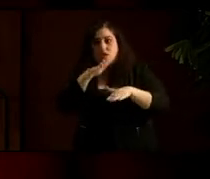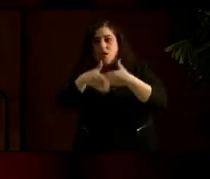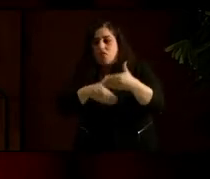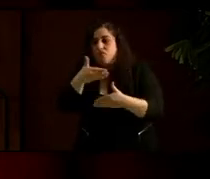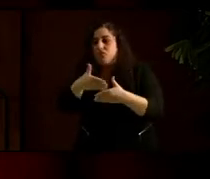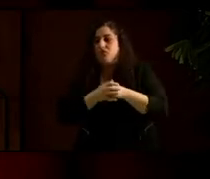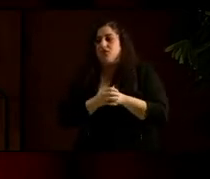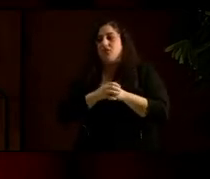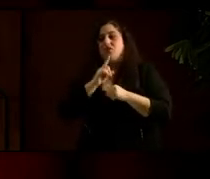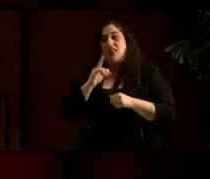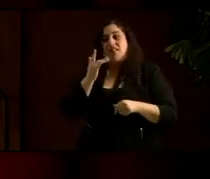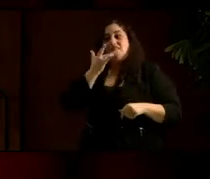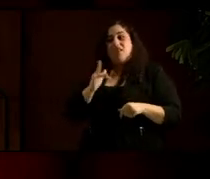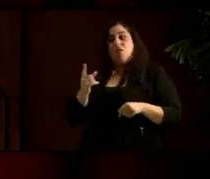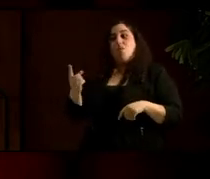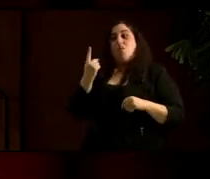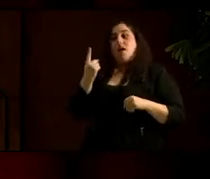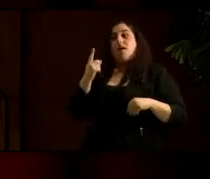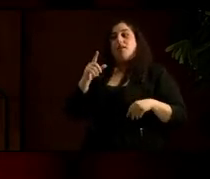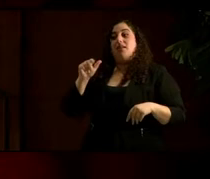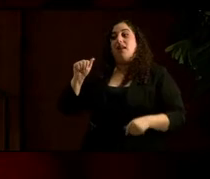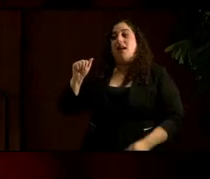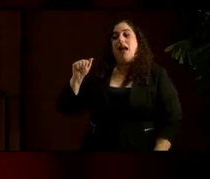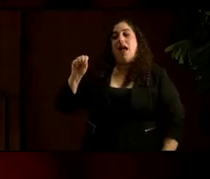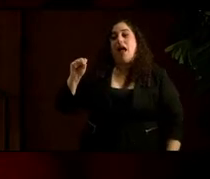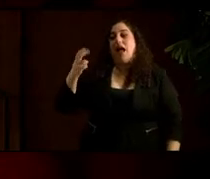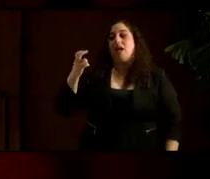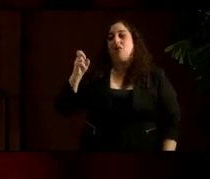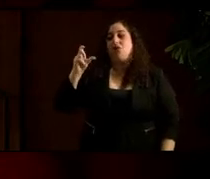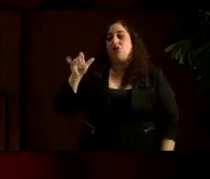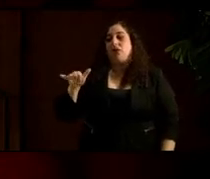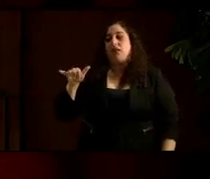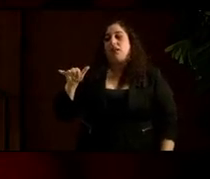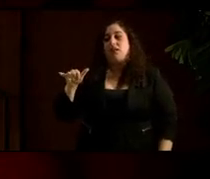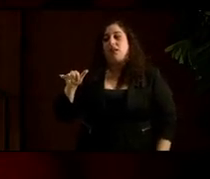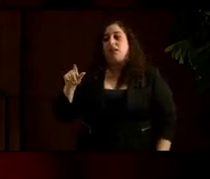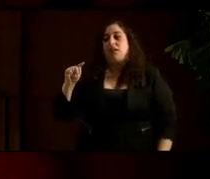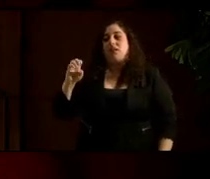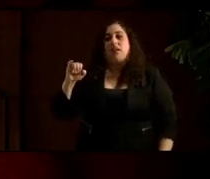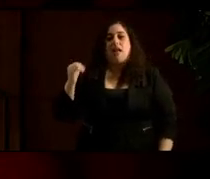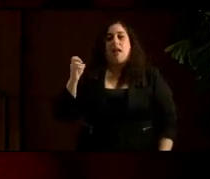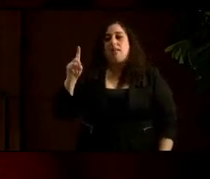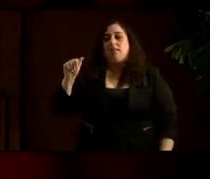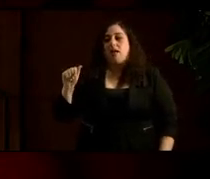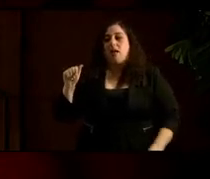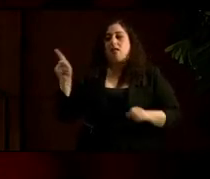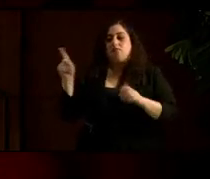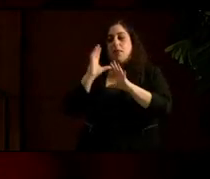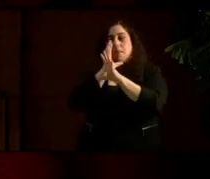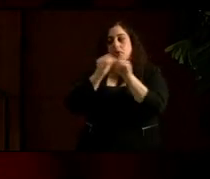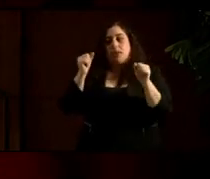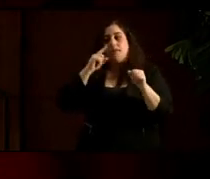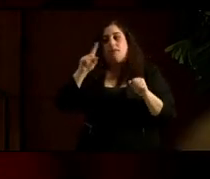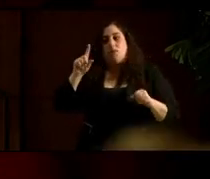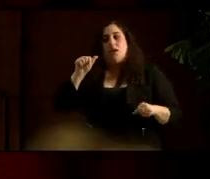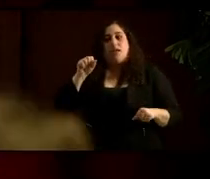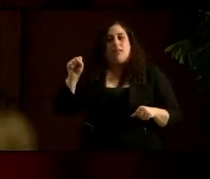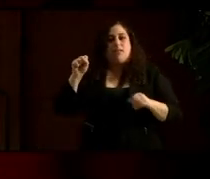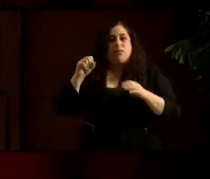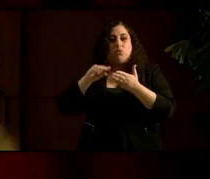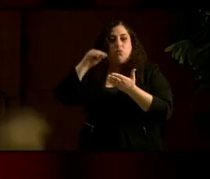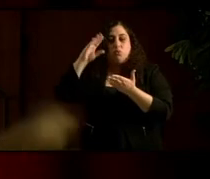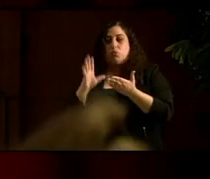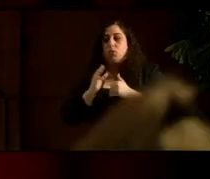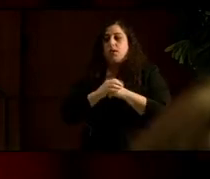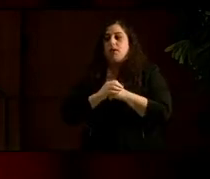Ashley Tejada, President of Associated Students. Ashley is a post-secondary educational leadership graduate student who